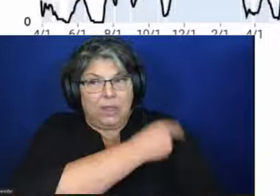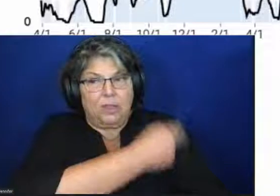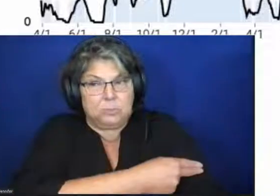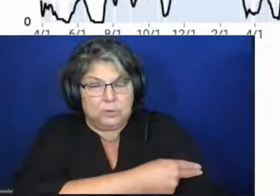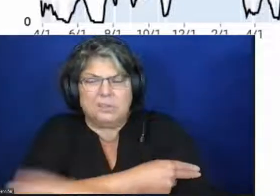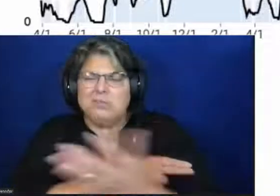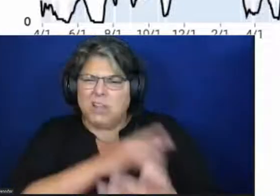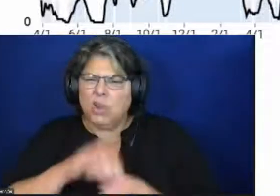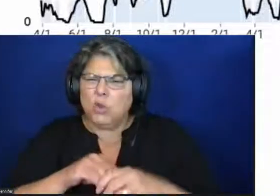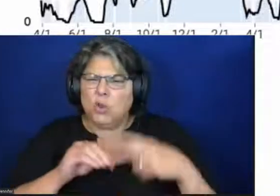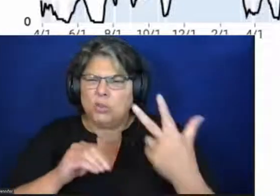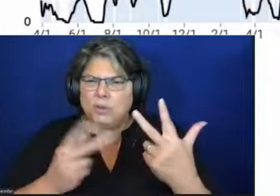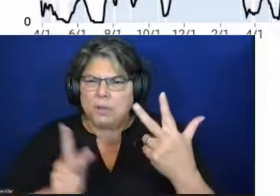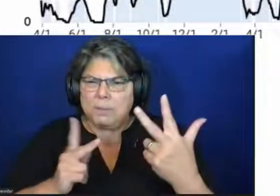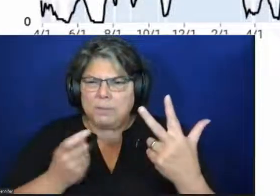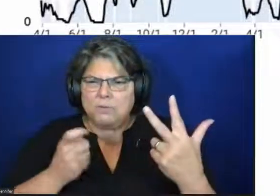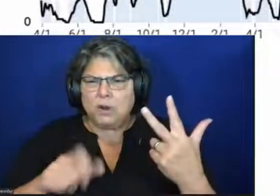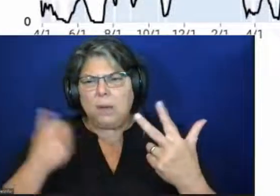other counties